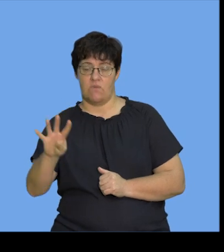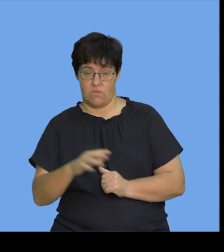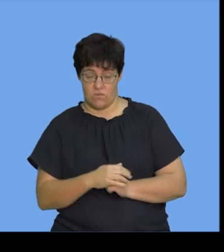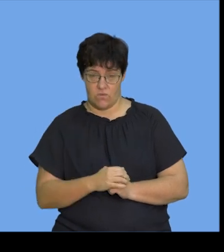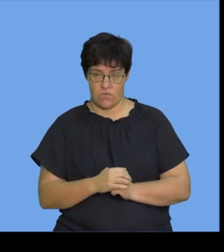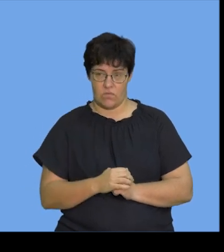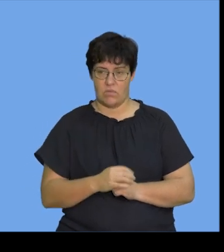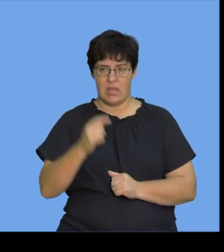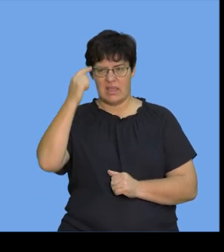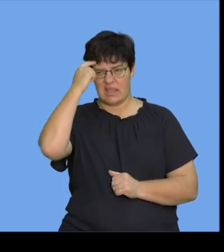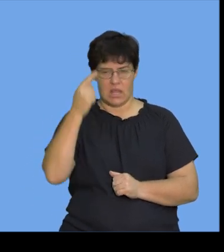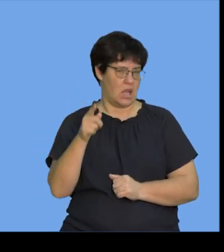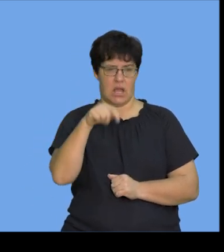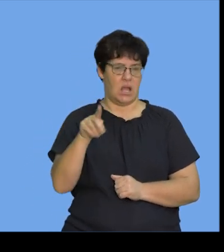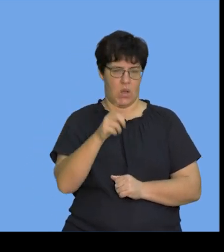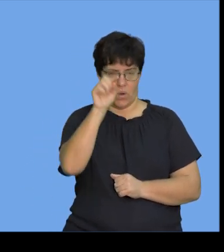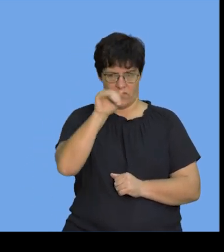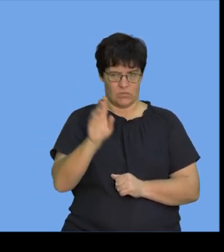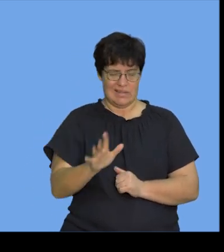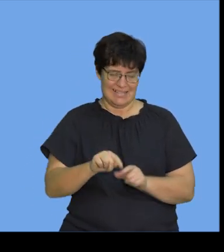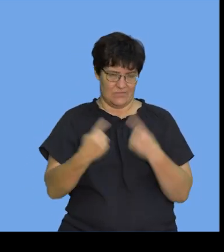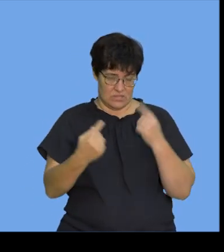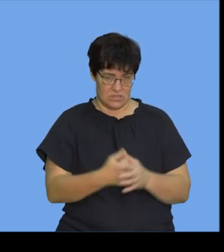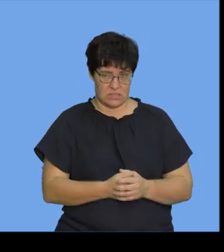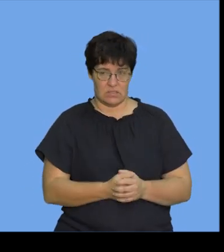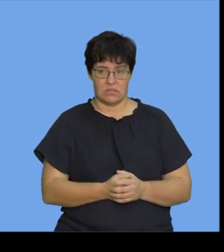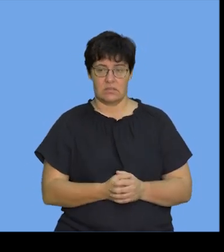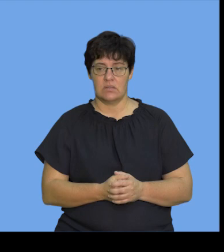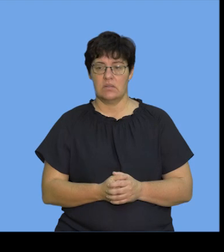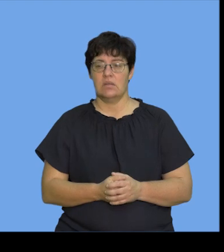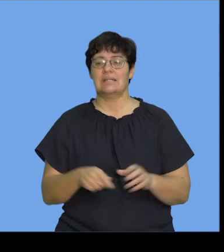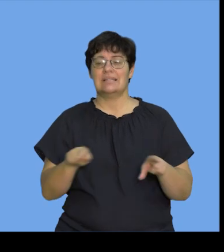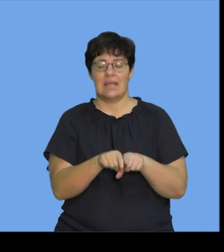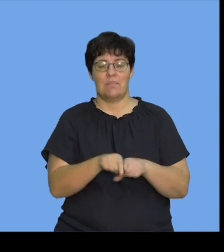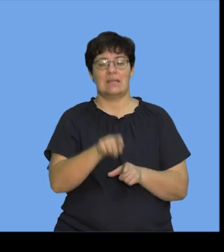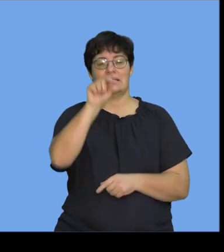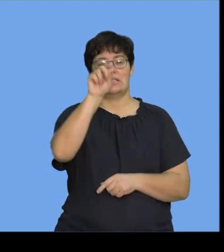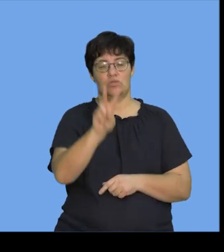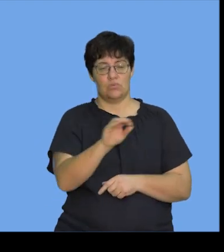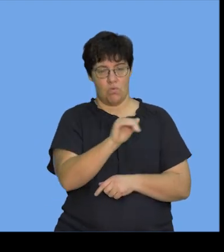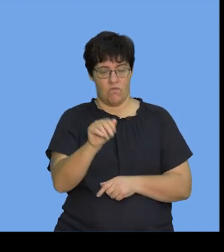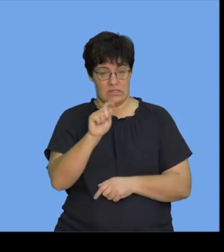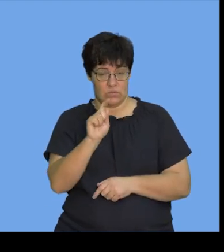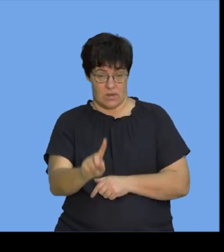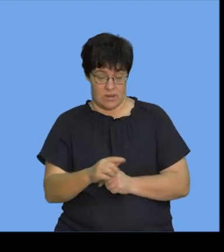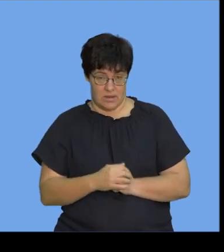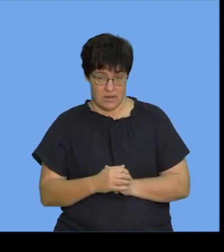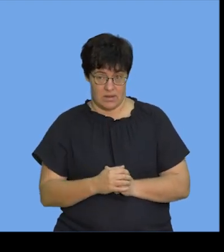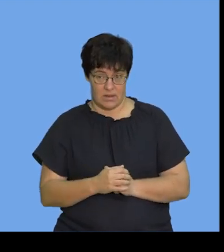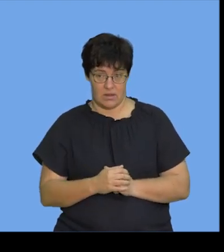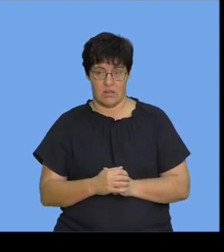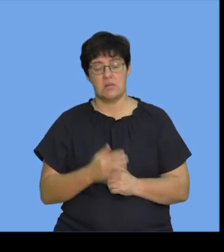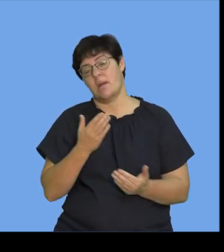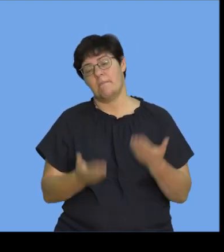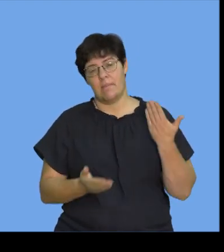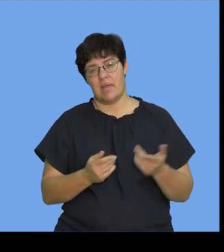don't think it's this 1/2. So this is the same as T2 over T1, right? Let's look at maybe the